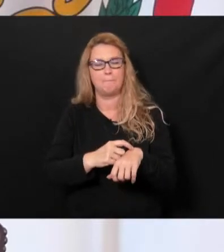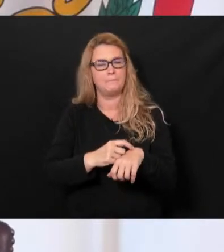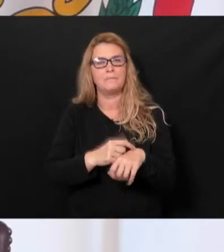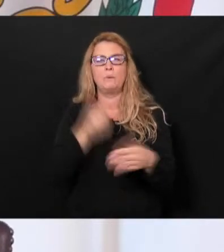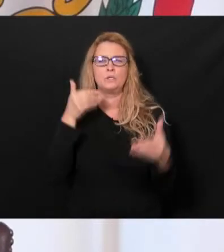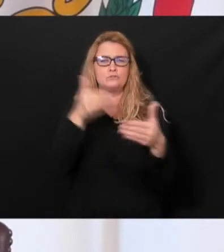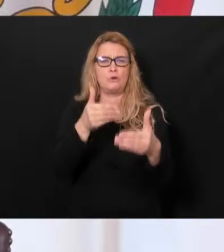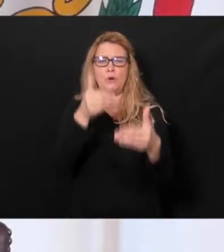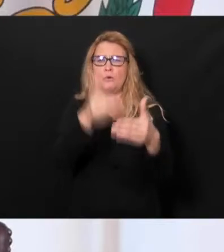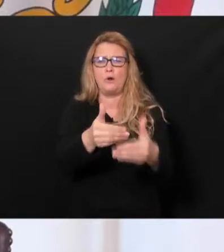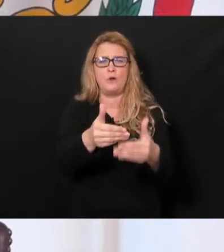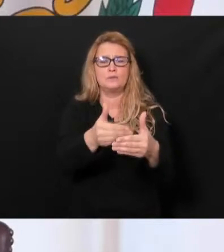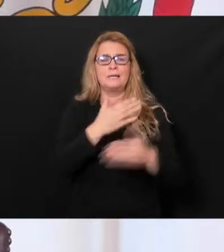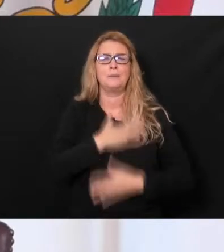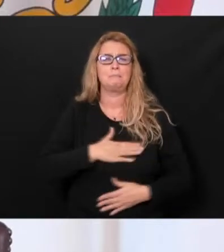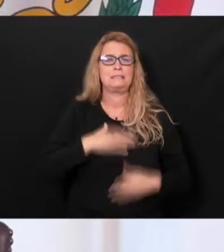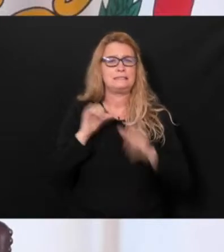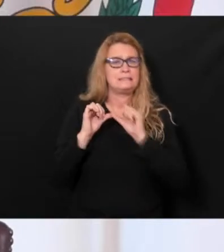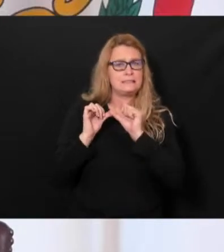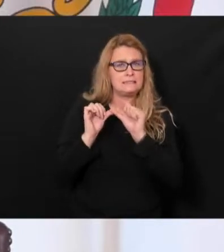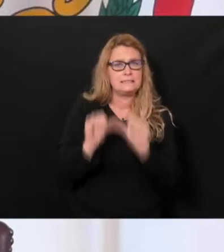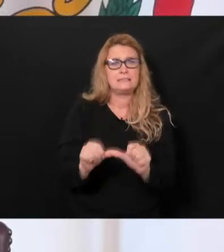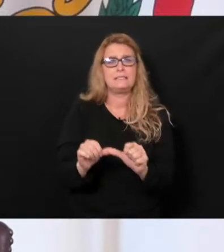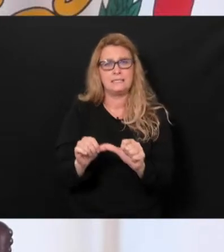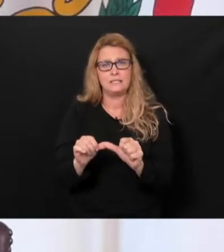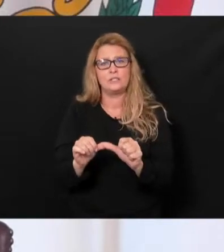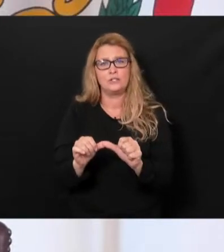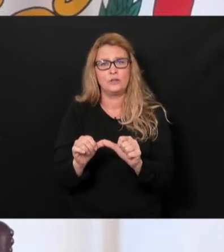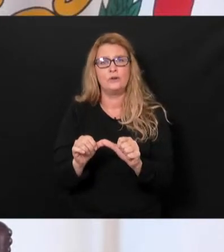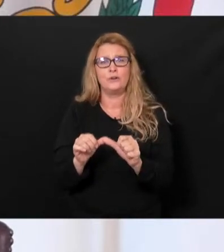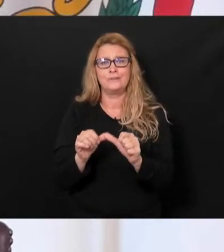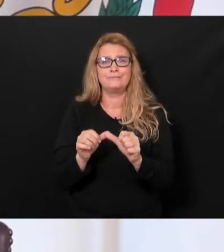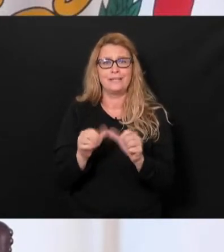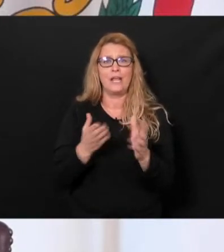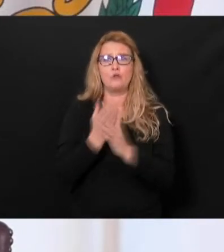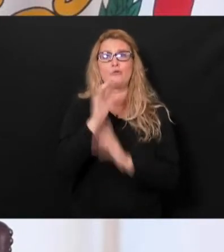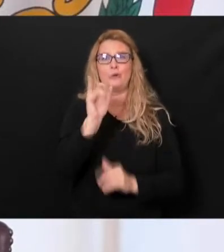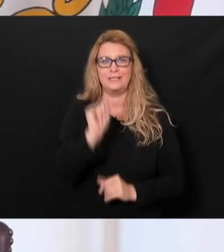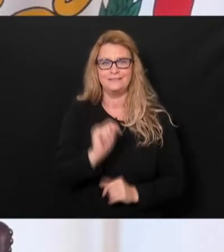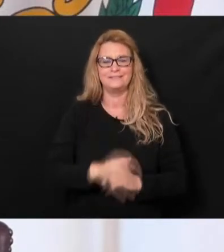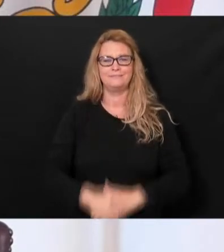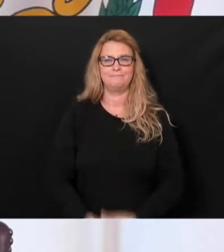close. Just hang in there and let's get across the finish line.